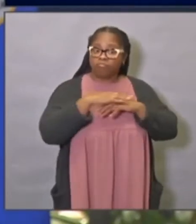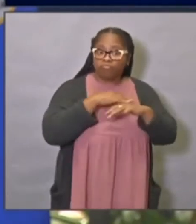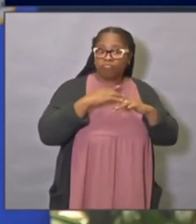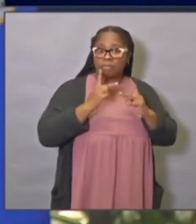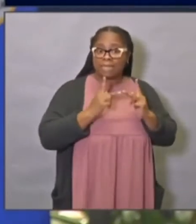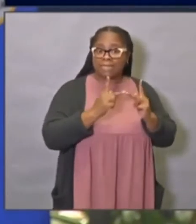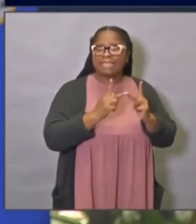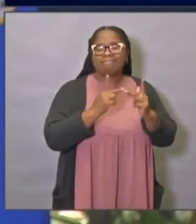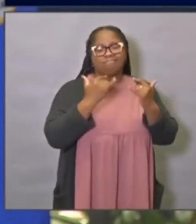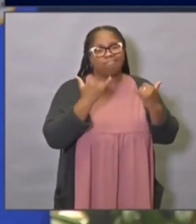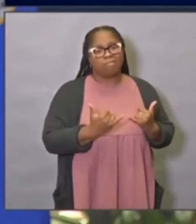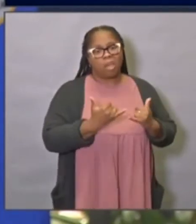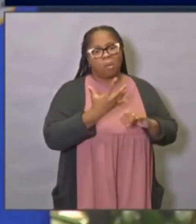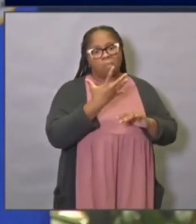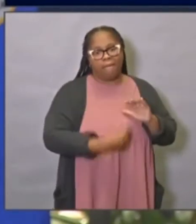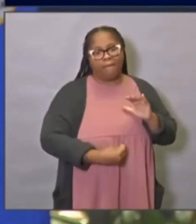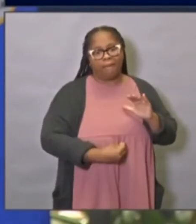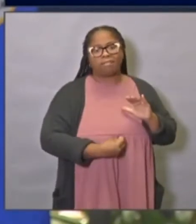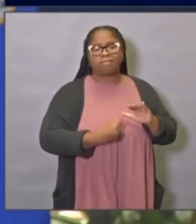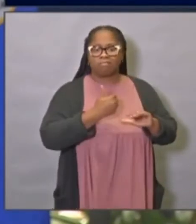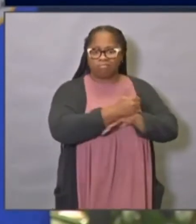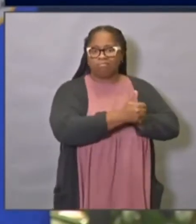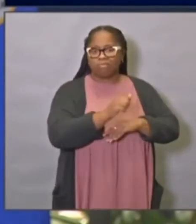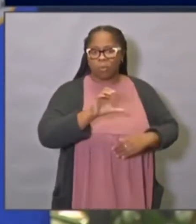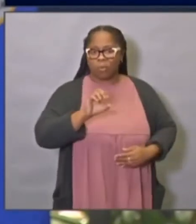passed away from COVID-19, and that